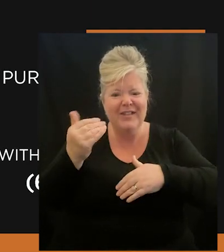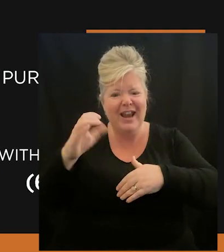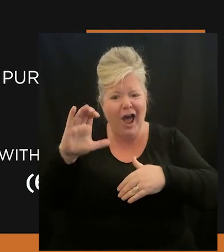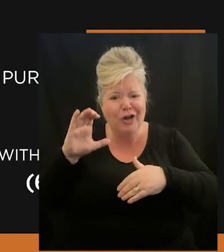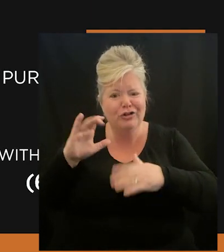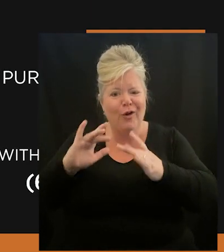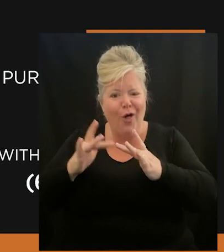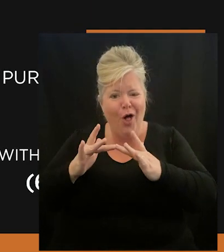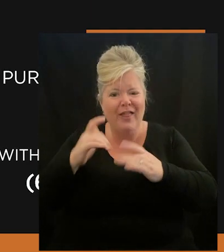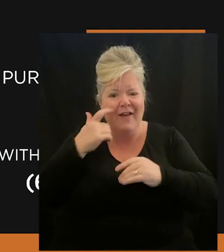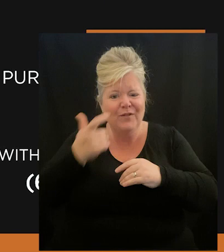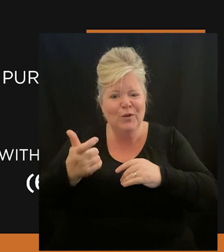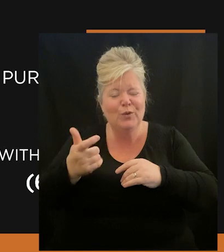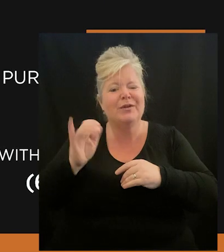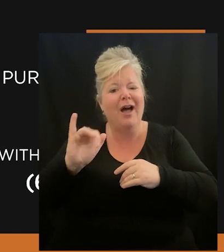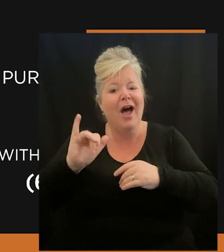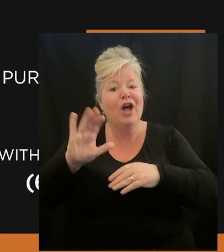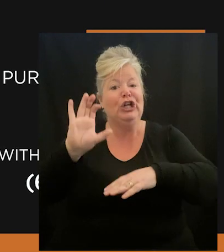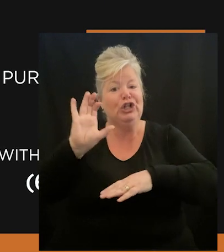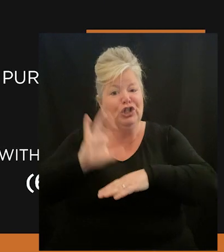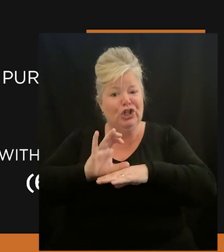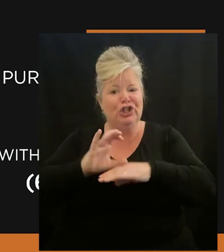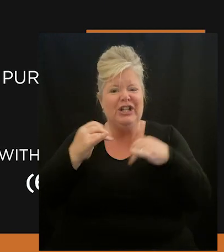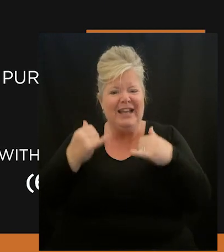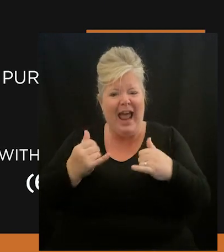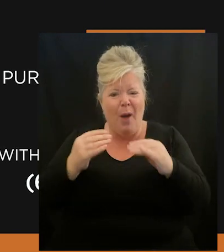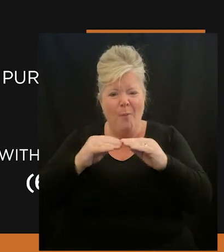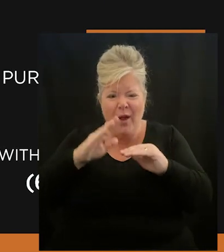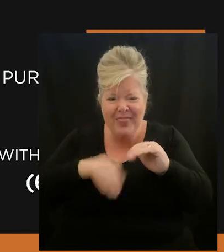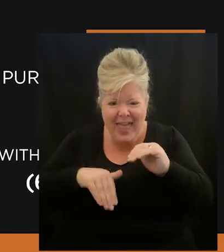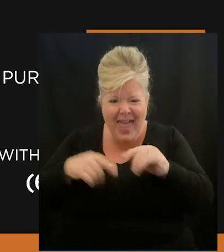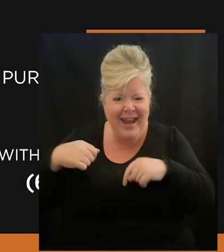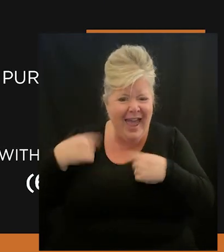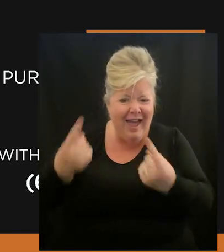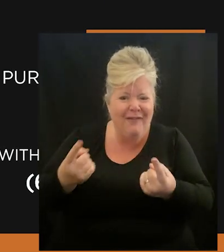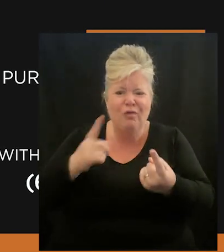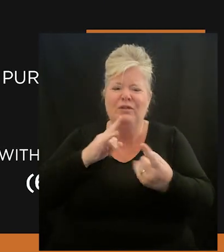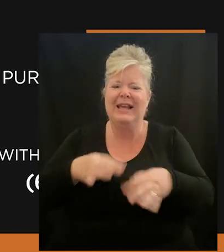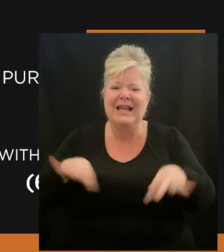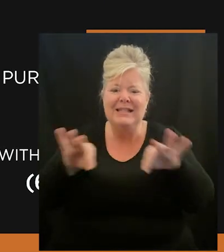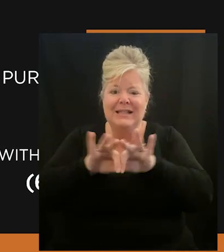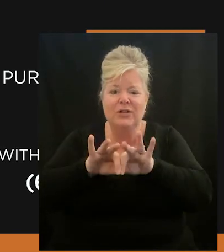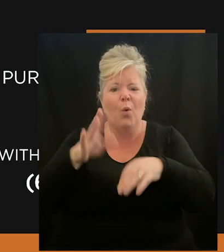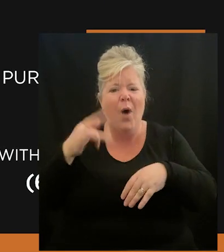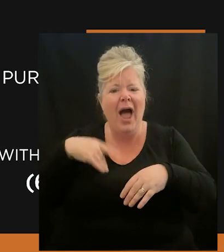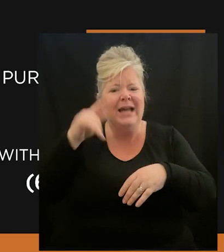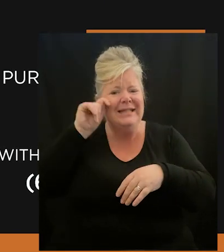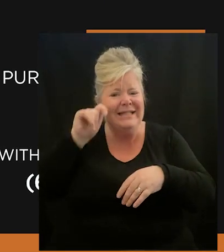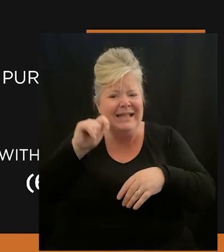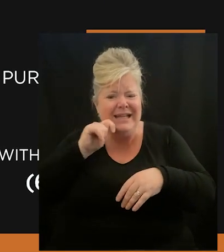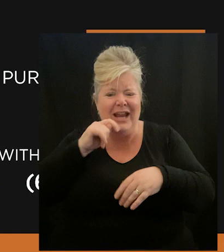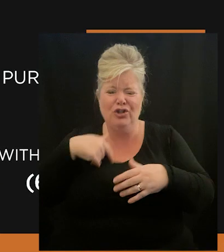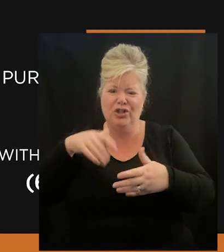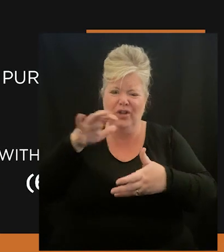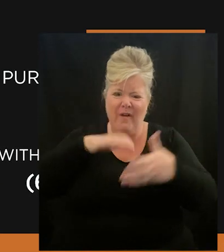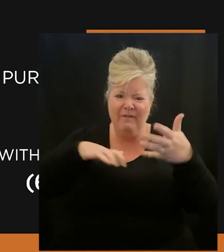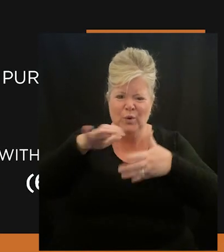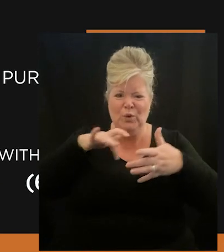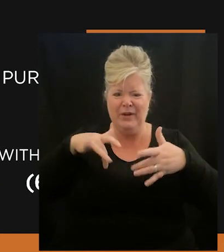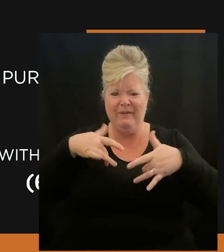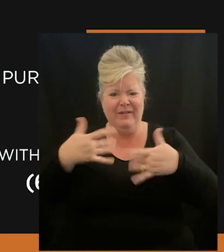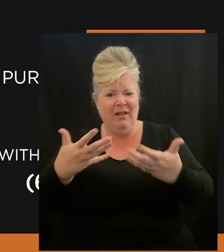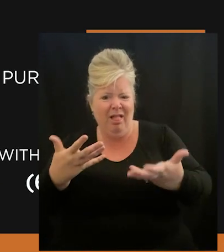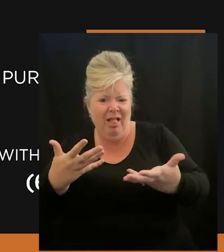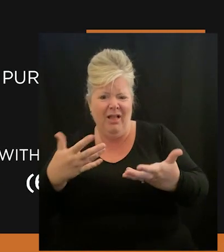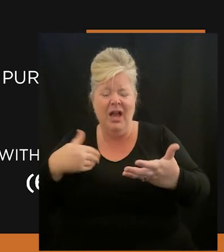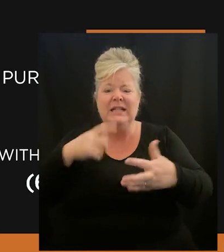views. This shows that the church now more than ever is an essential resource. The teenagers right now are facing confusion and loss at great levels.